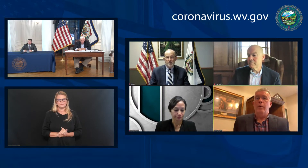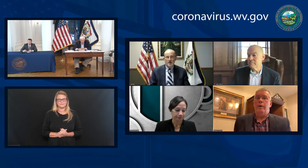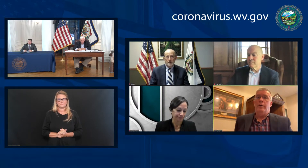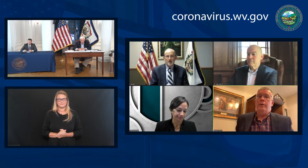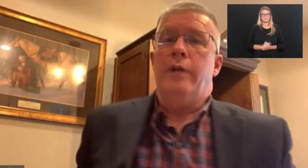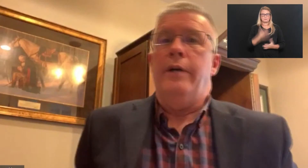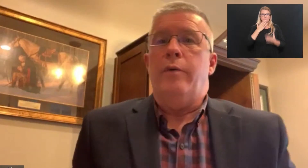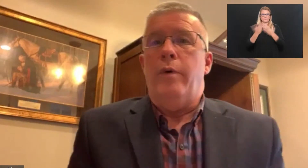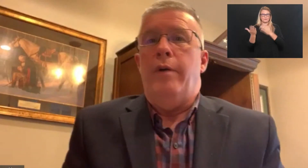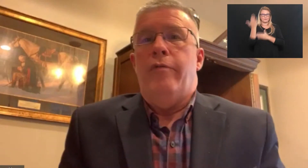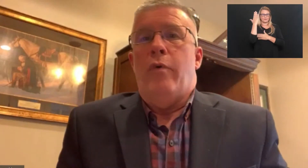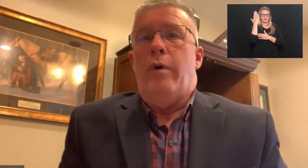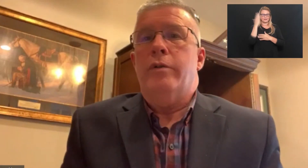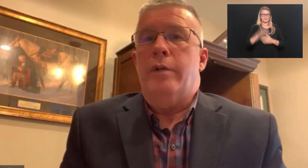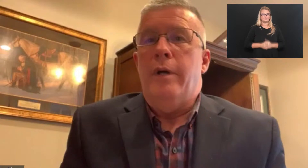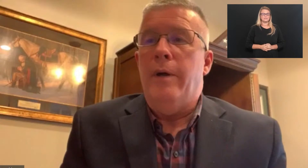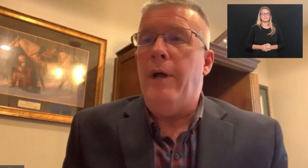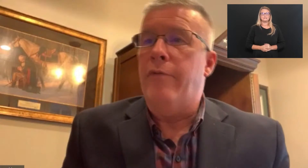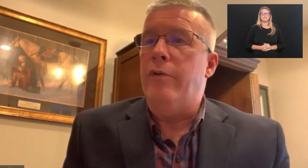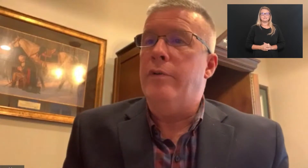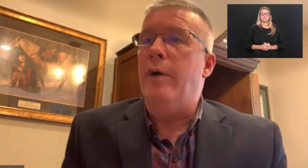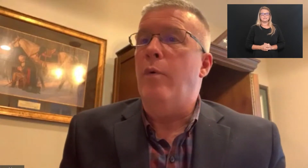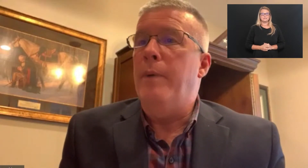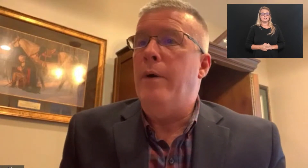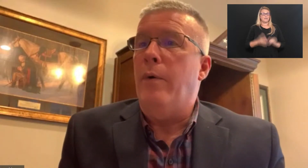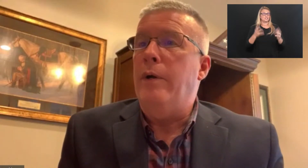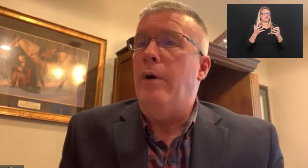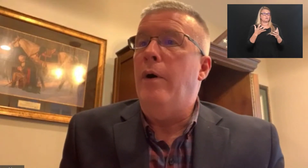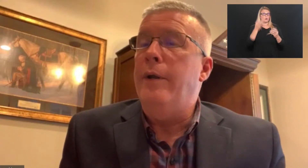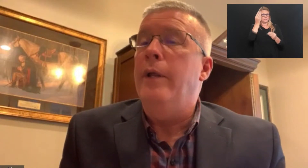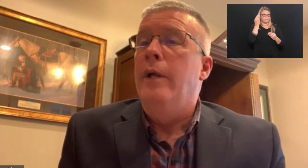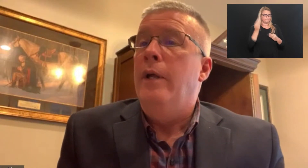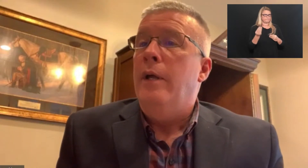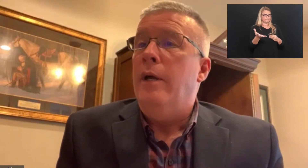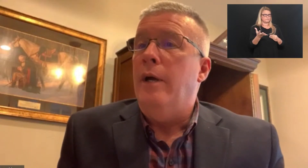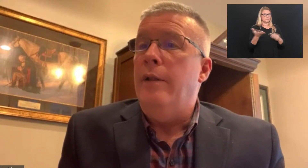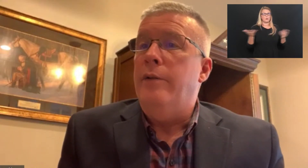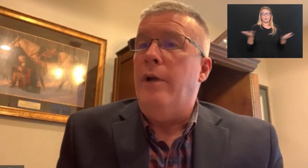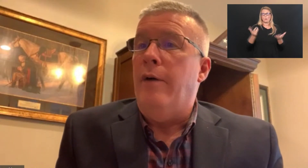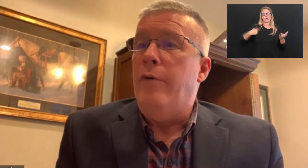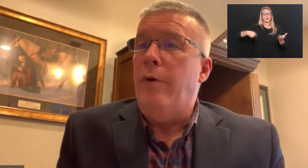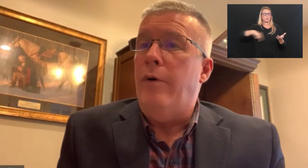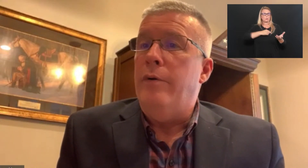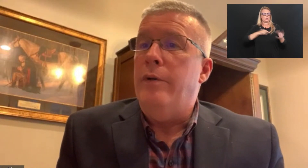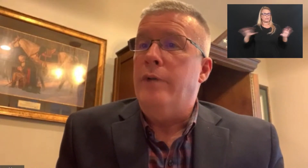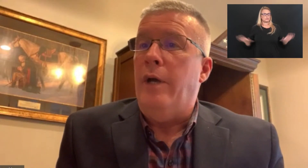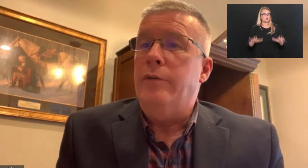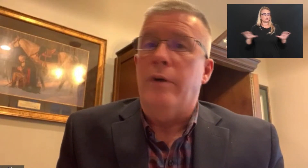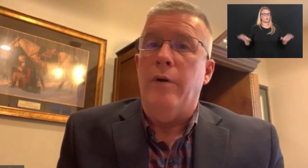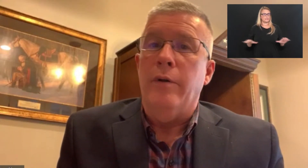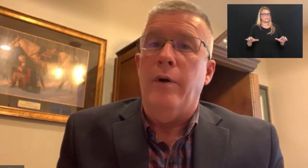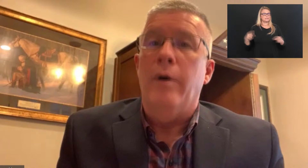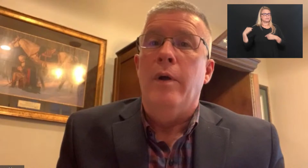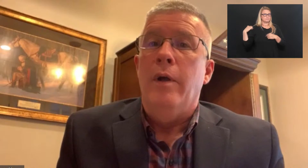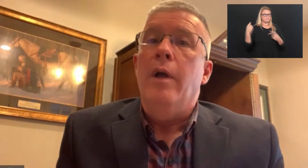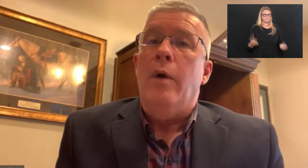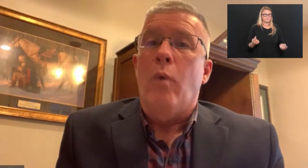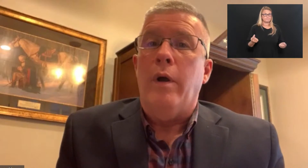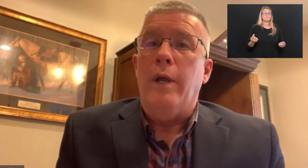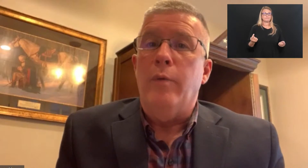Good morning. Just like to reinforce the efforts that will be going on that the governor discussed